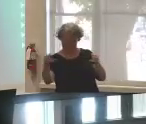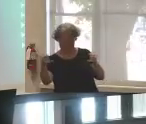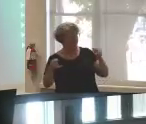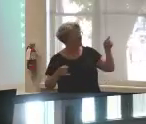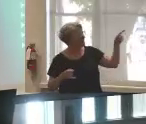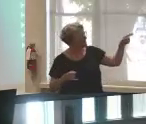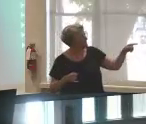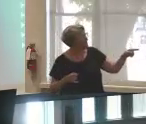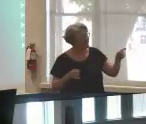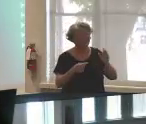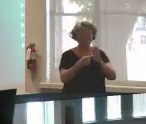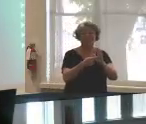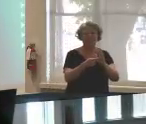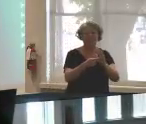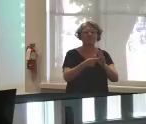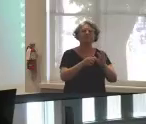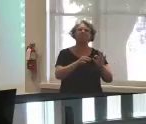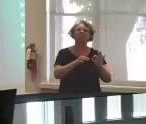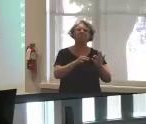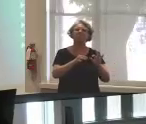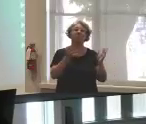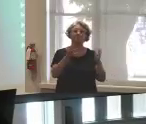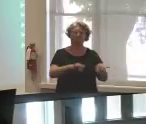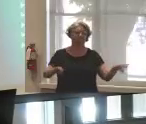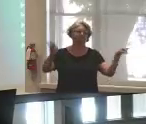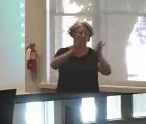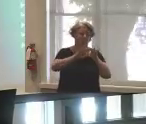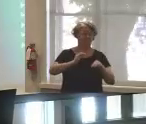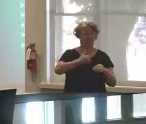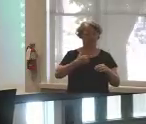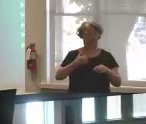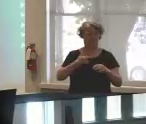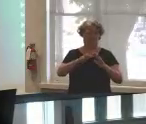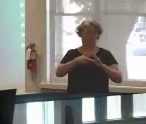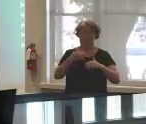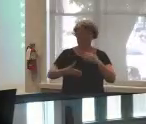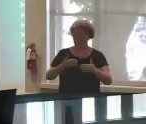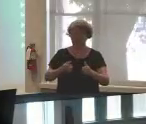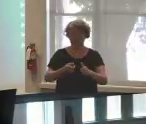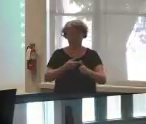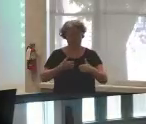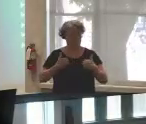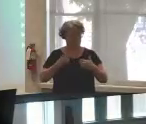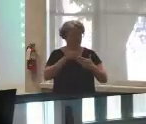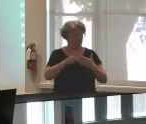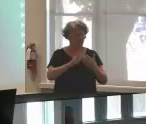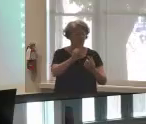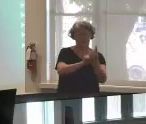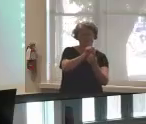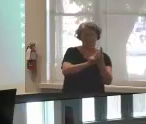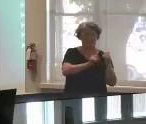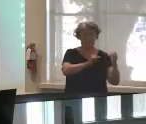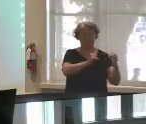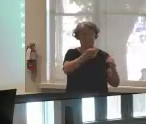This is just to show you that they play a key role across the work that we do. So first up, for our youth programs, we have our one-to-one peer